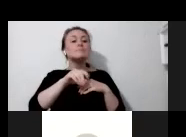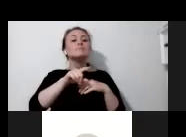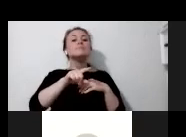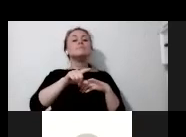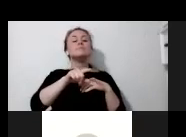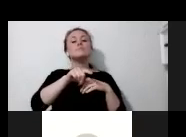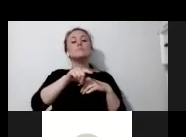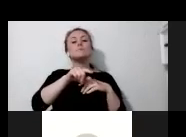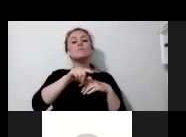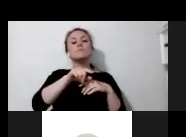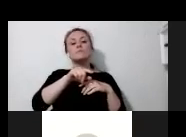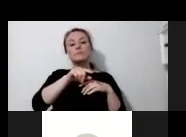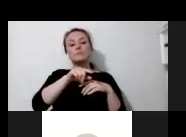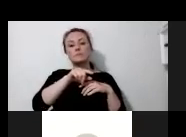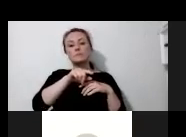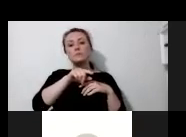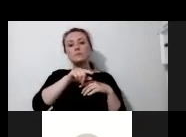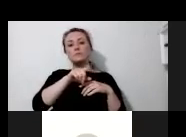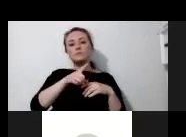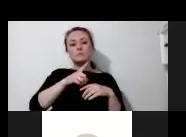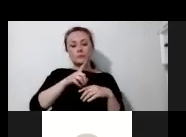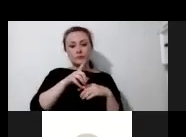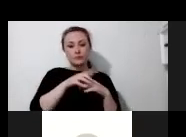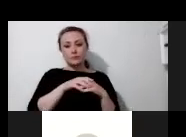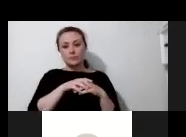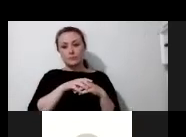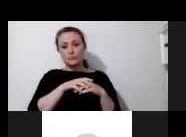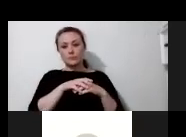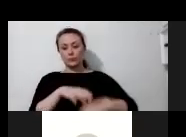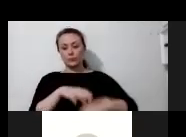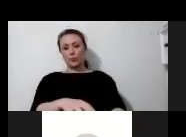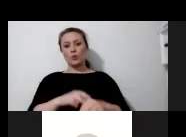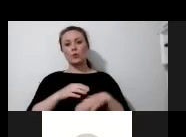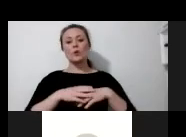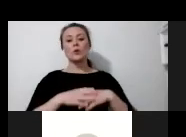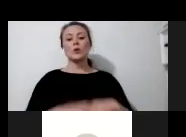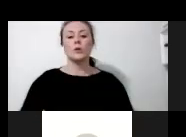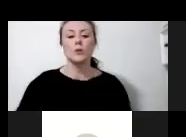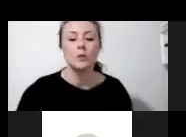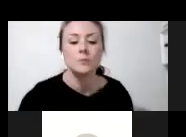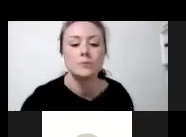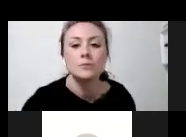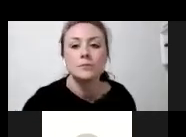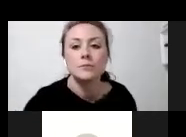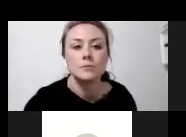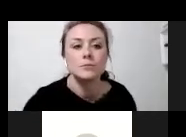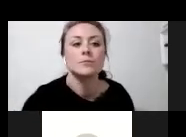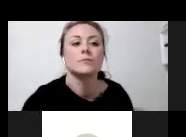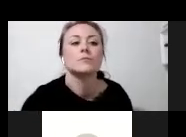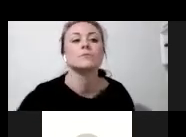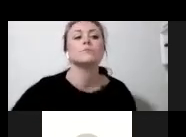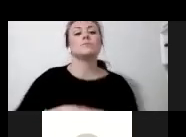Singh, at that time the chair of anesthesiology, going with his list to making sure